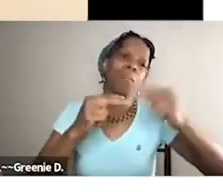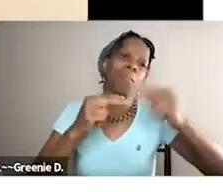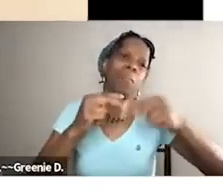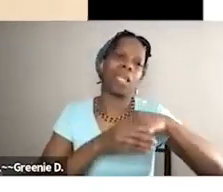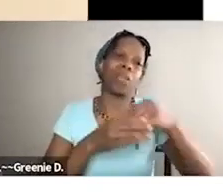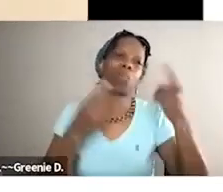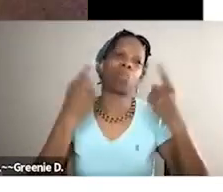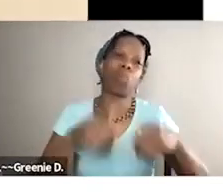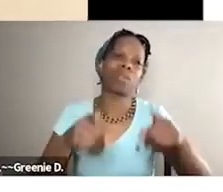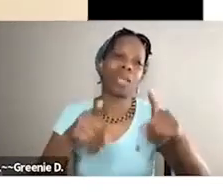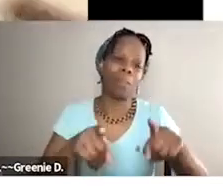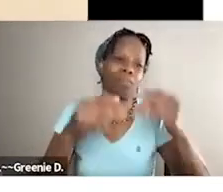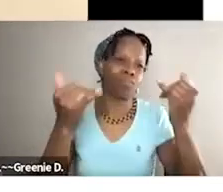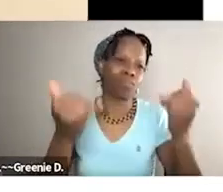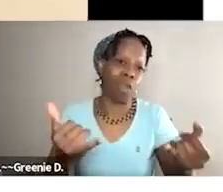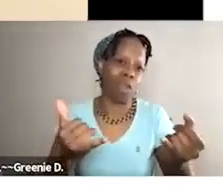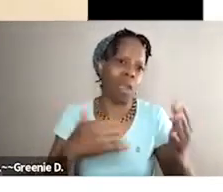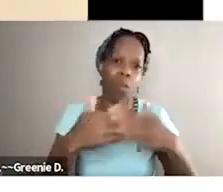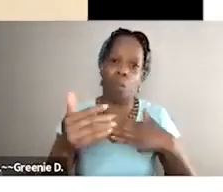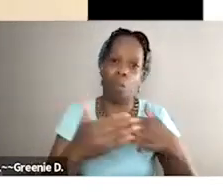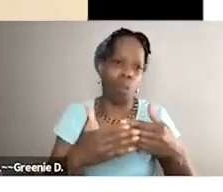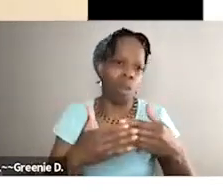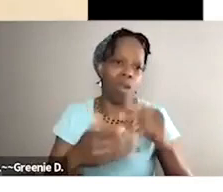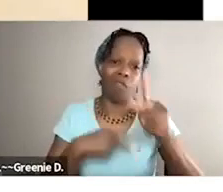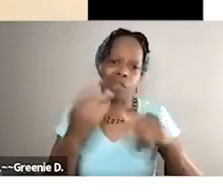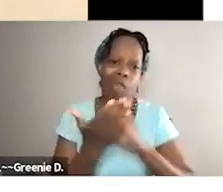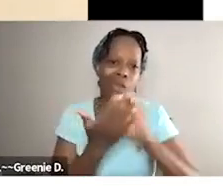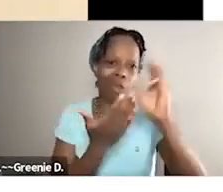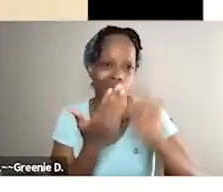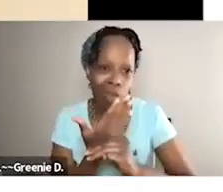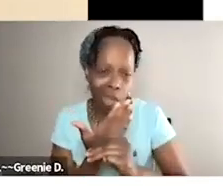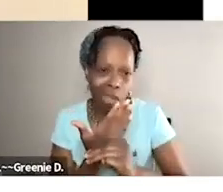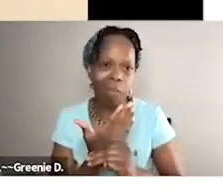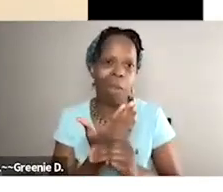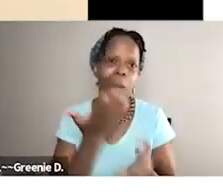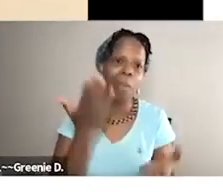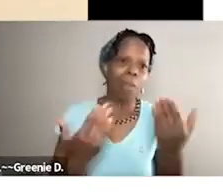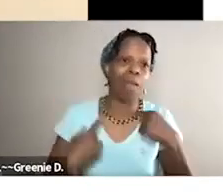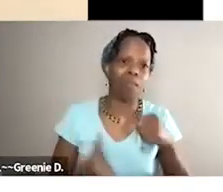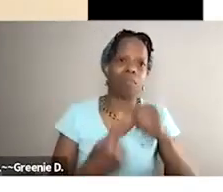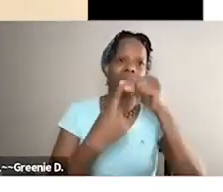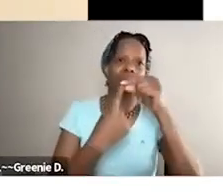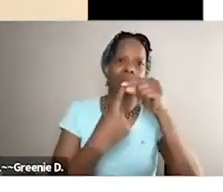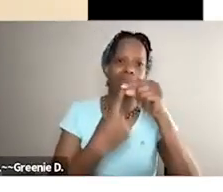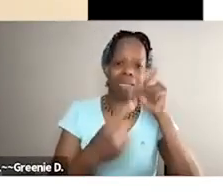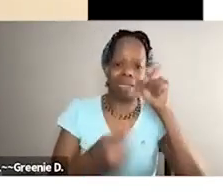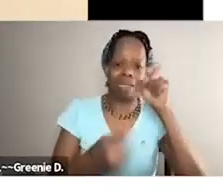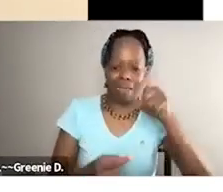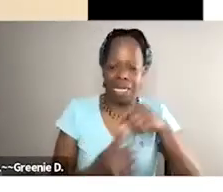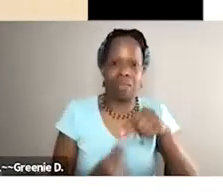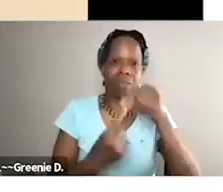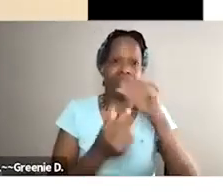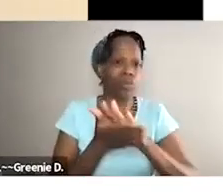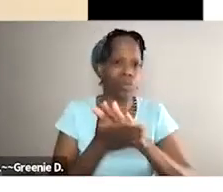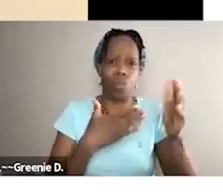different curricula across all different subjects, whether it be that there's a specific need at a school or whatever it might, you know, that piece might be.